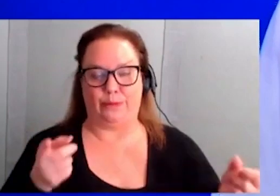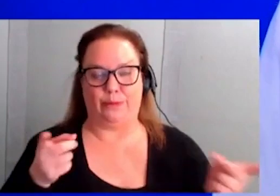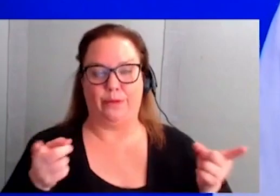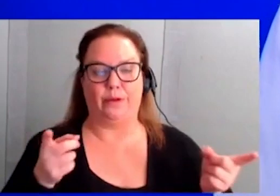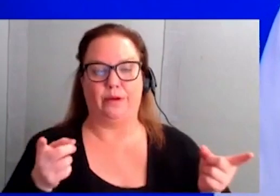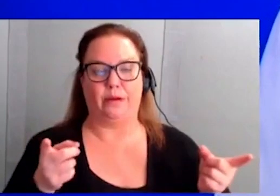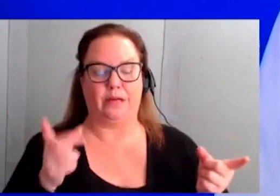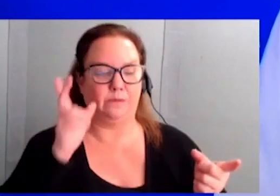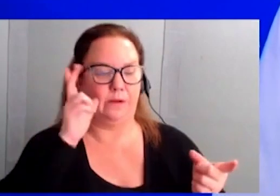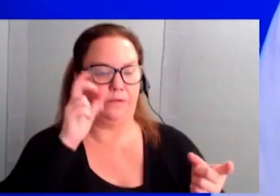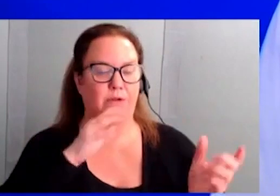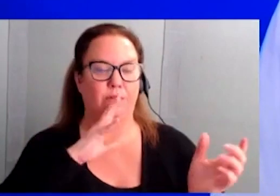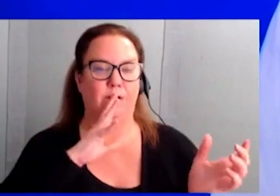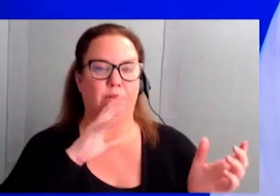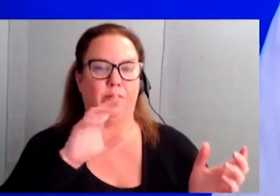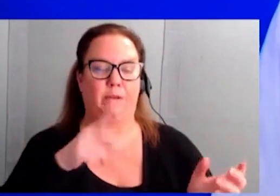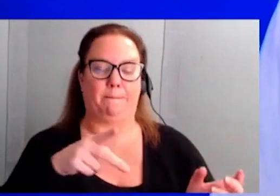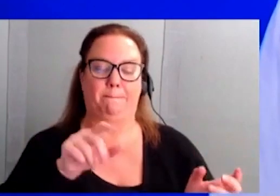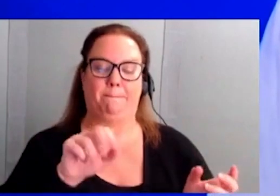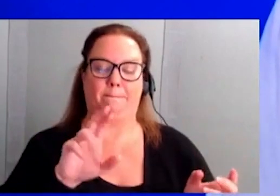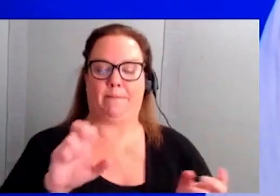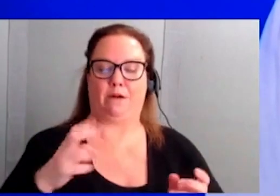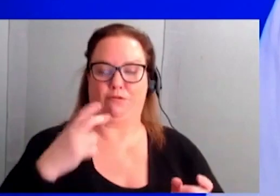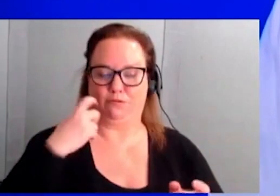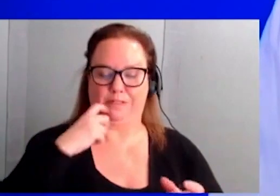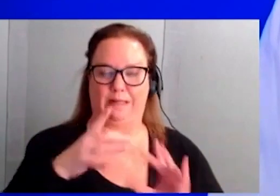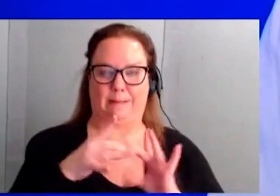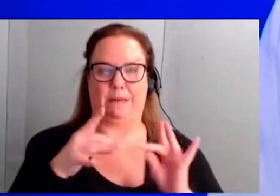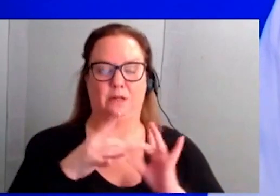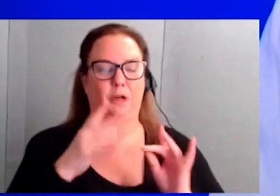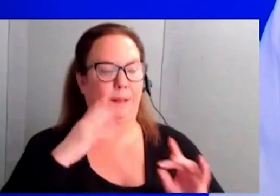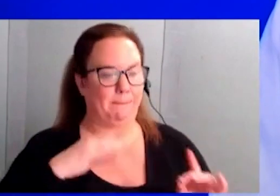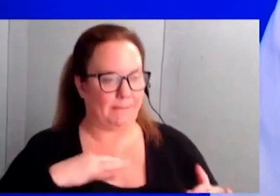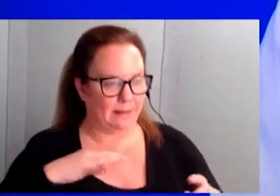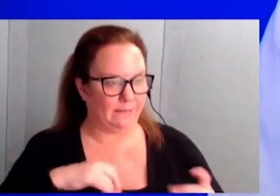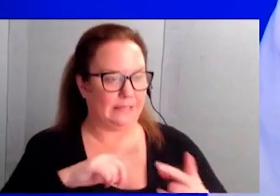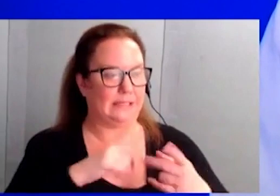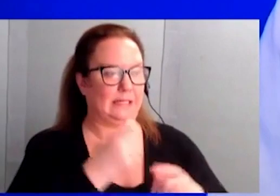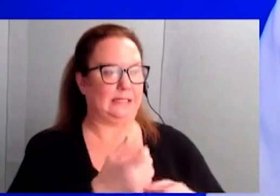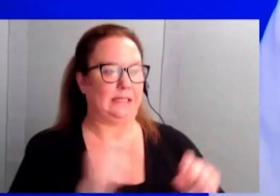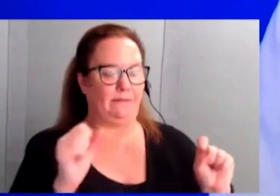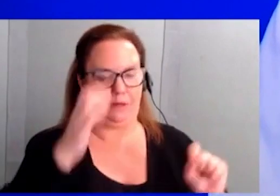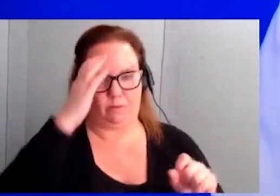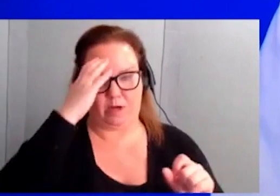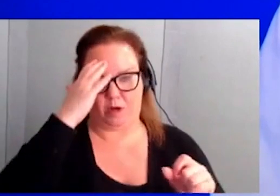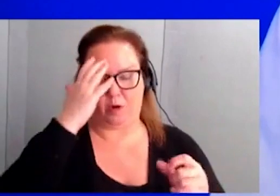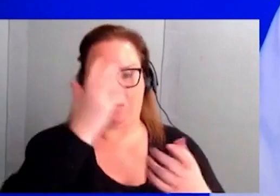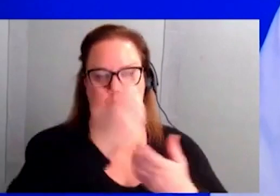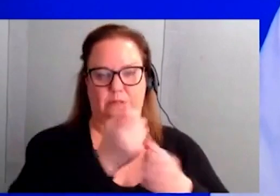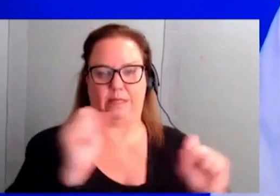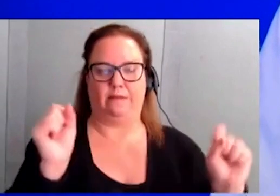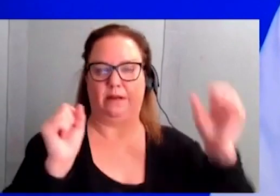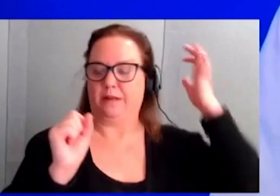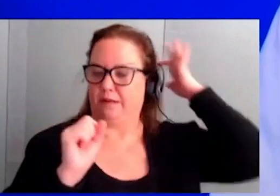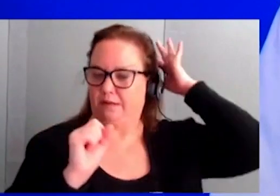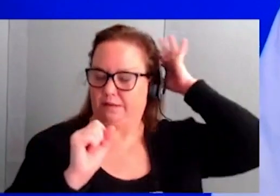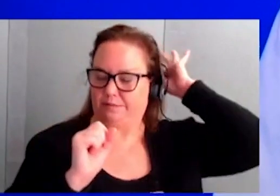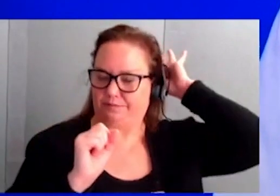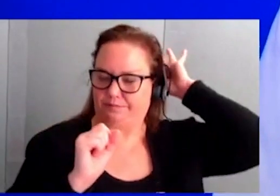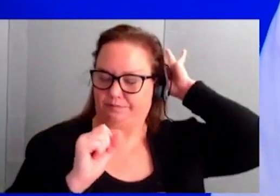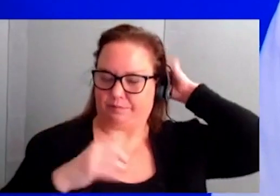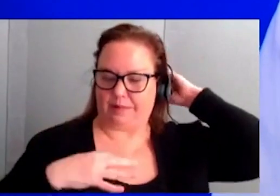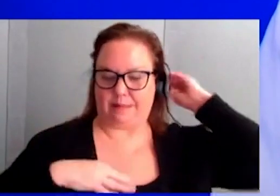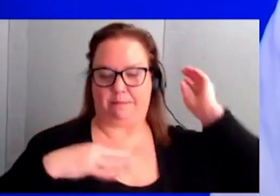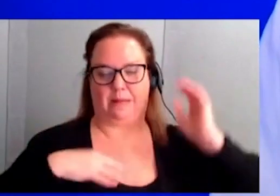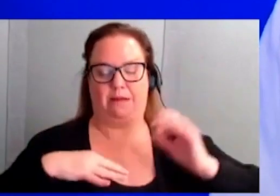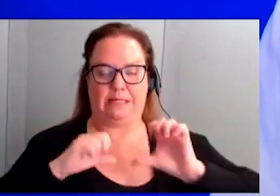Dr. Parrish talk about, we know the benefits and the safety of these vaccines overall. We know the benefits that they can